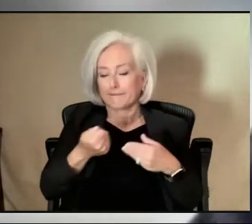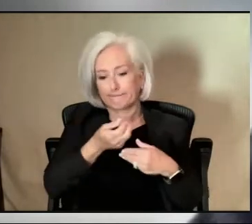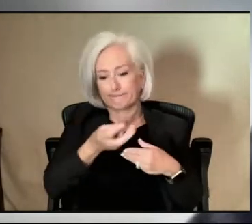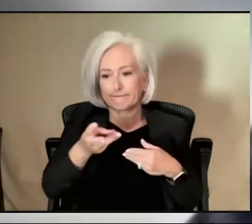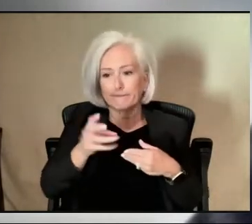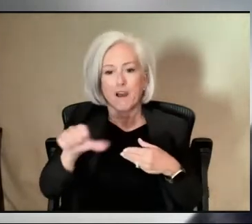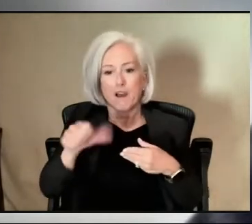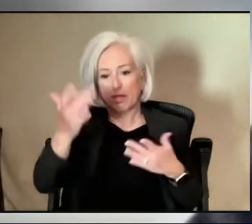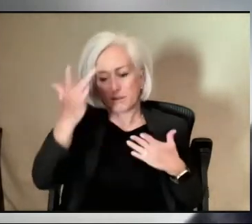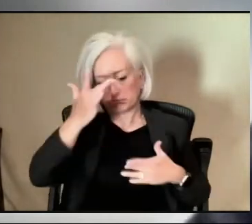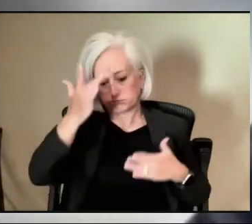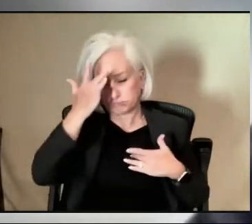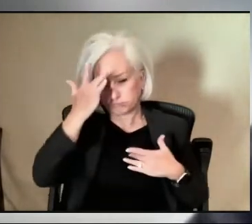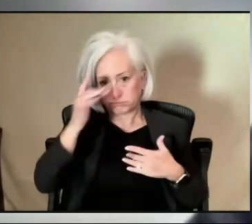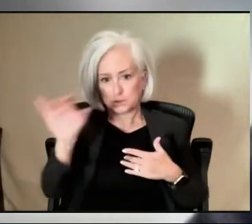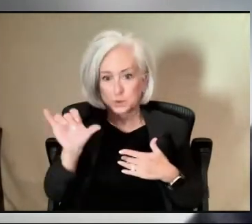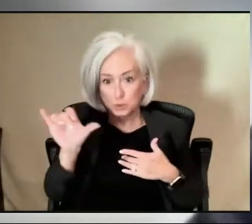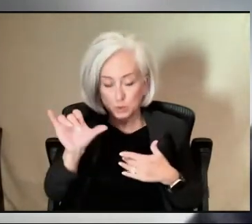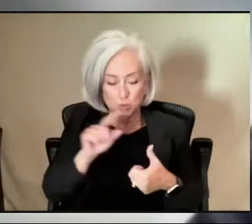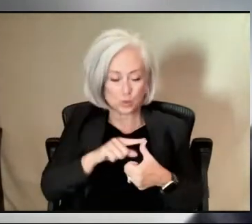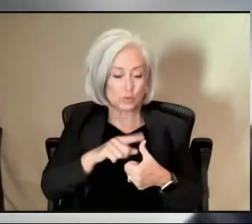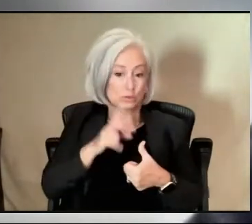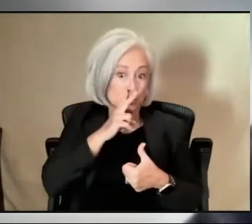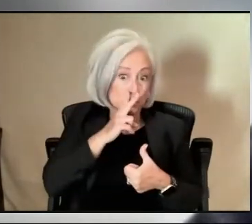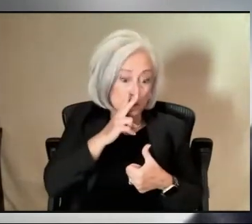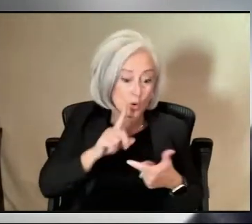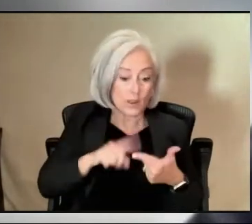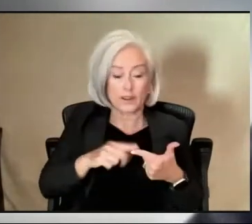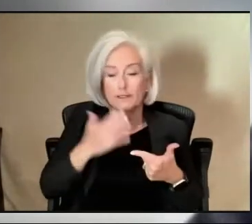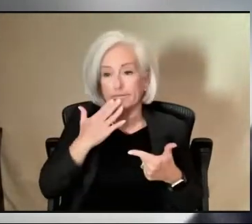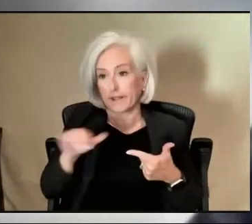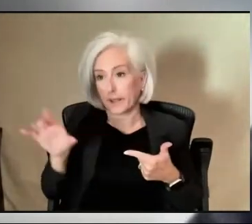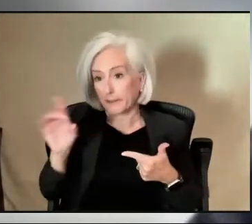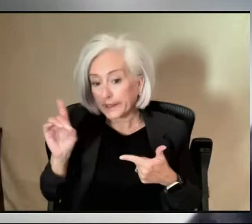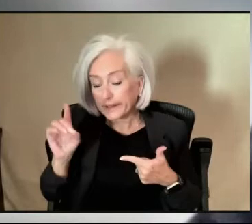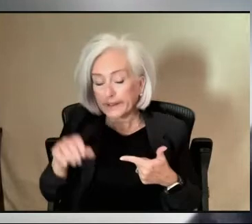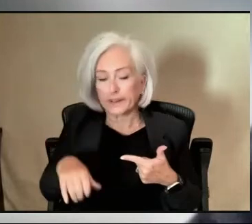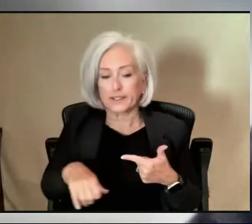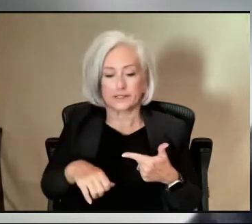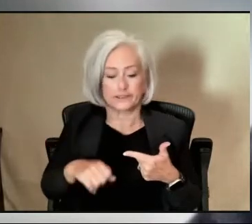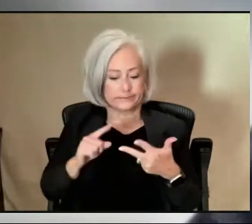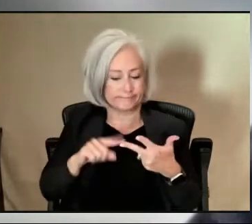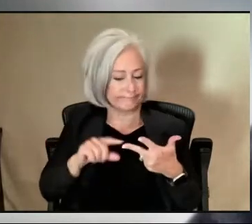be smoking, it could be any of a number of medical